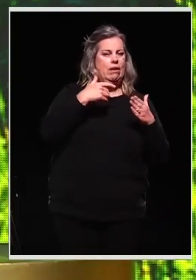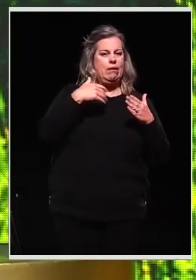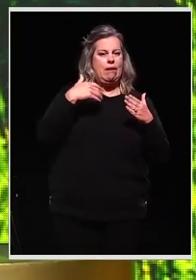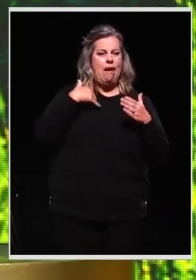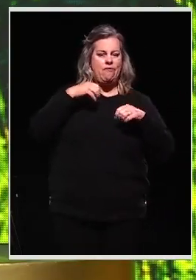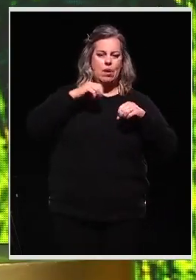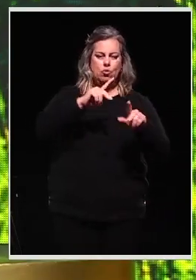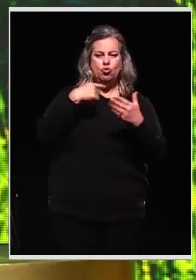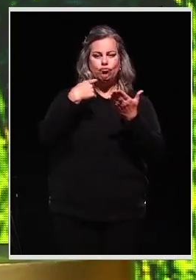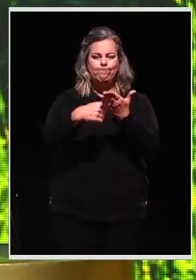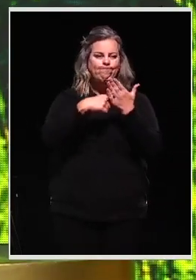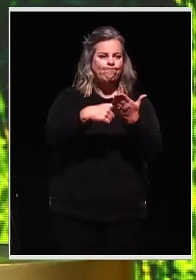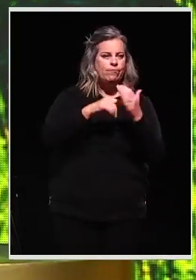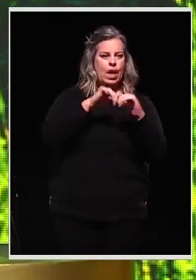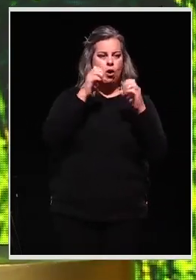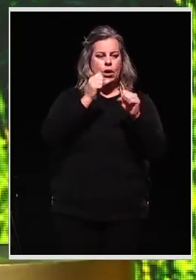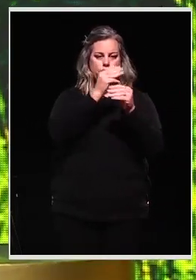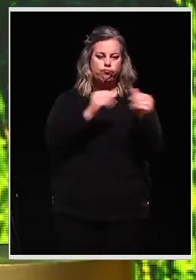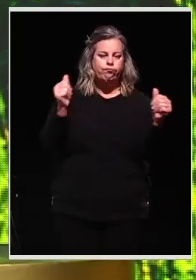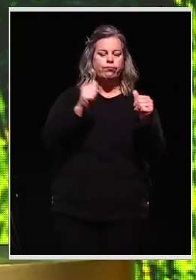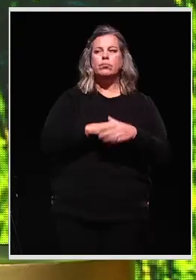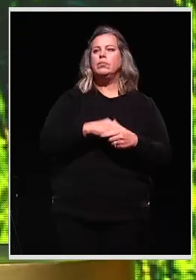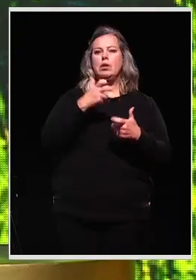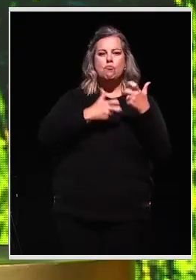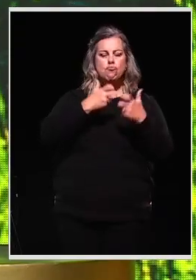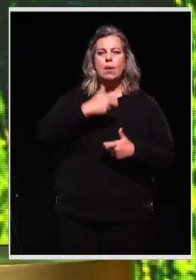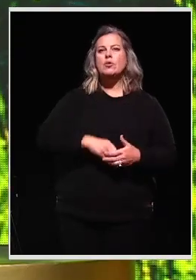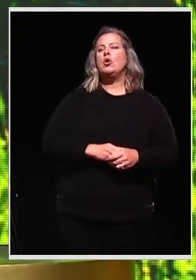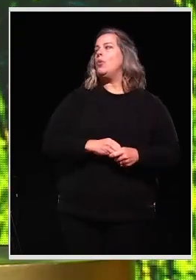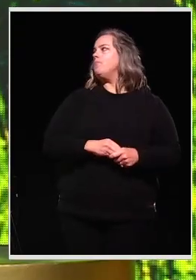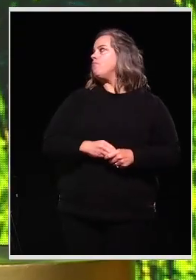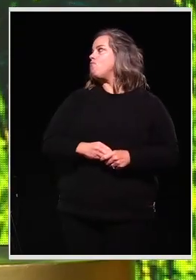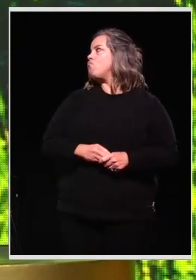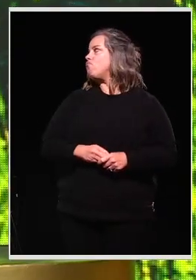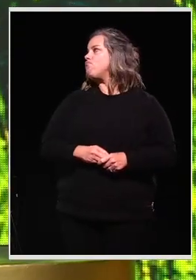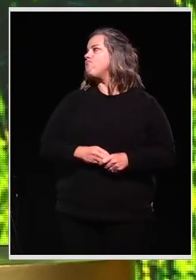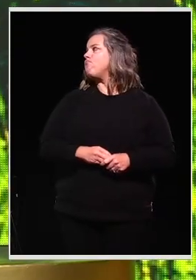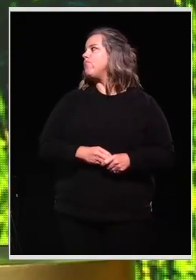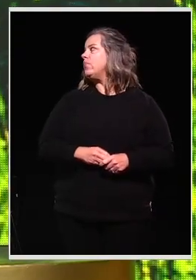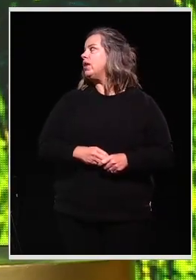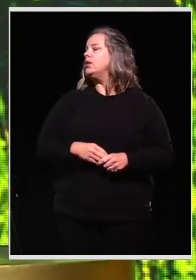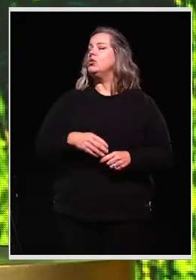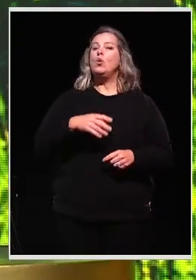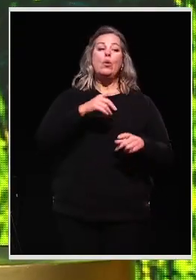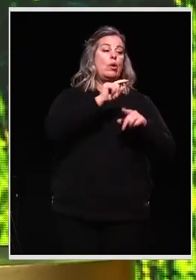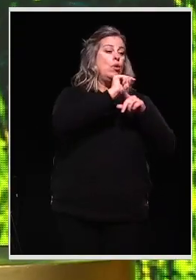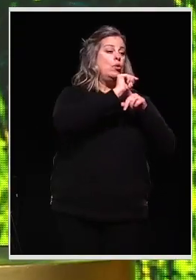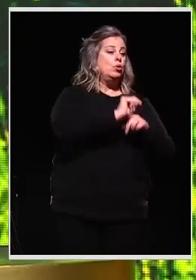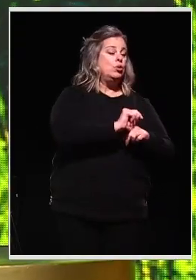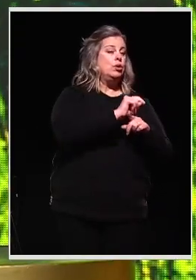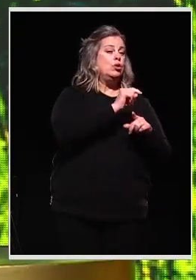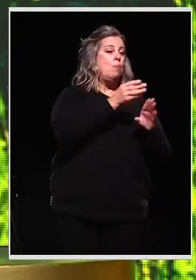challenges together. But there is this space that sort of sits between the traditional public sector research investments and the private research